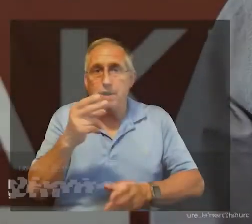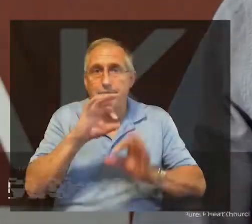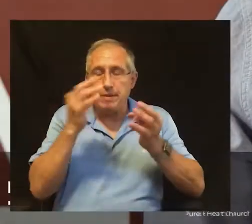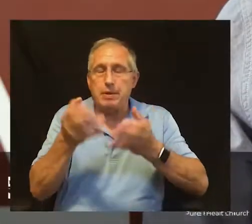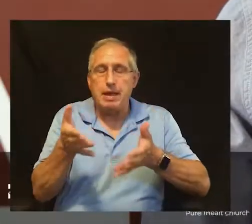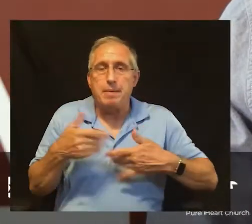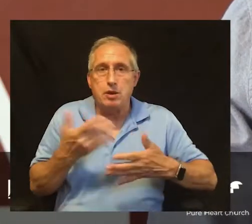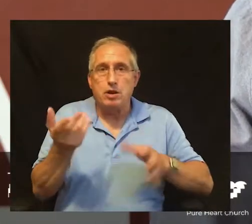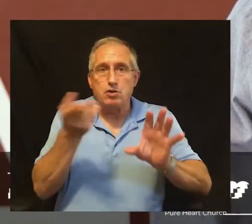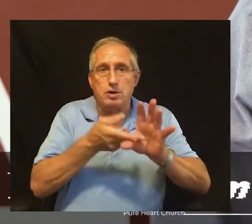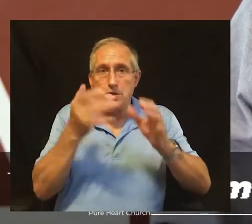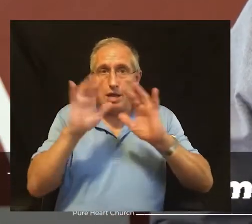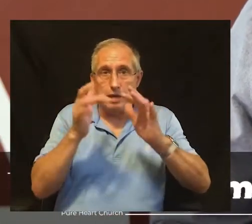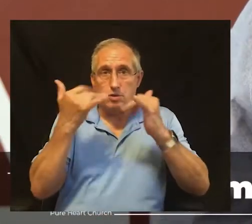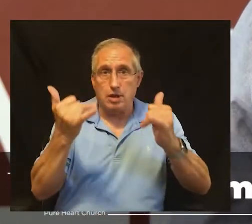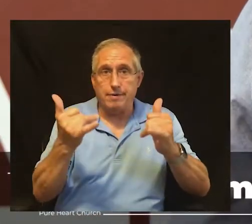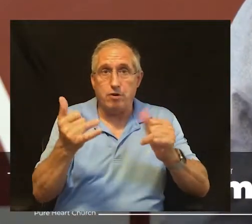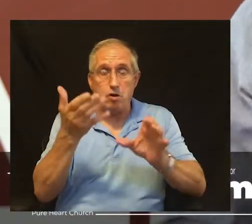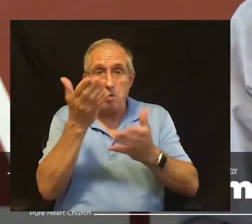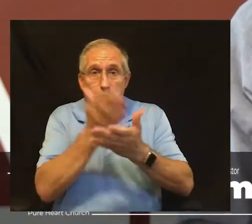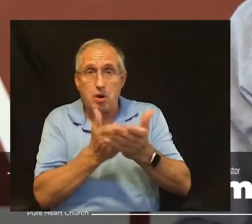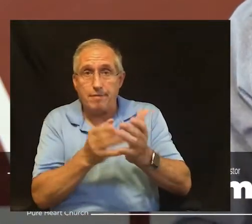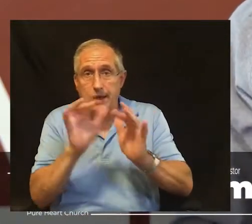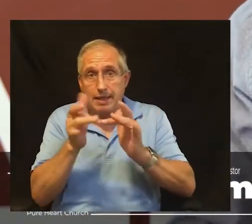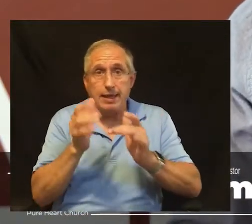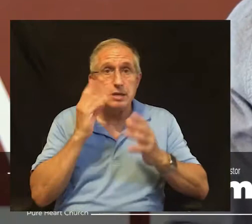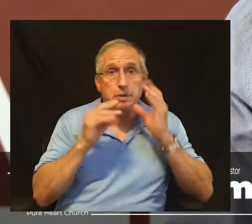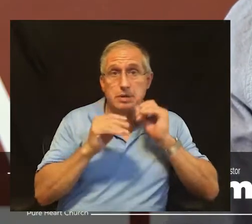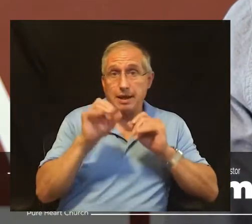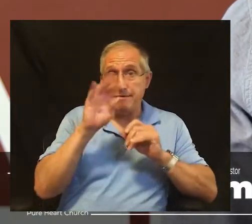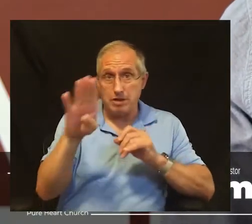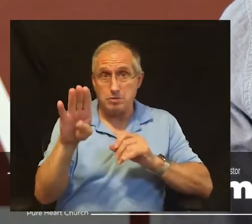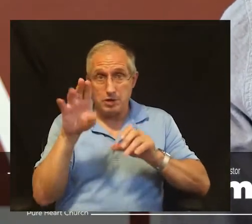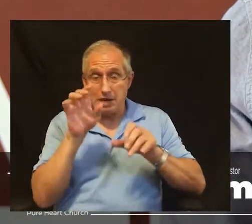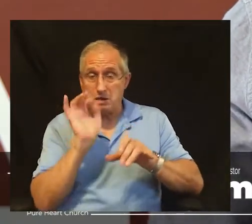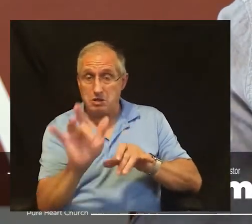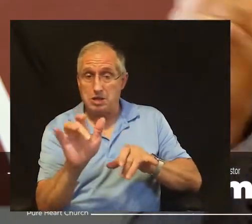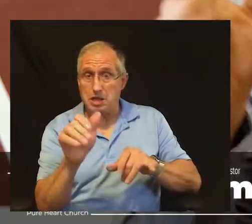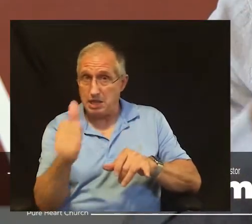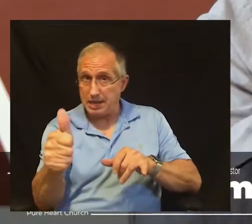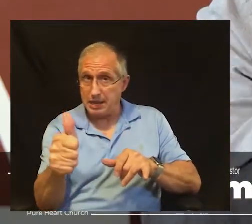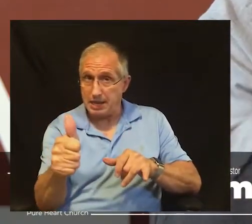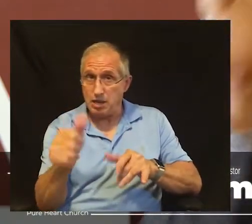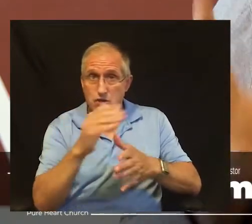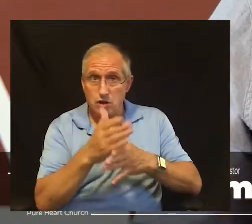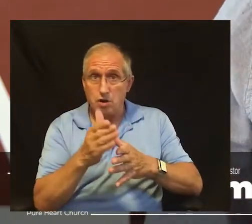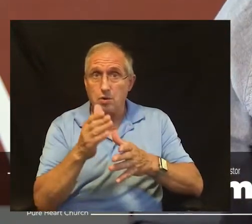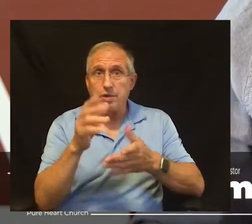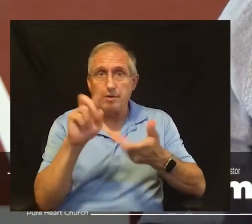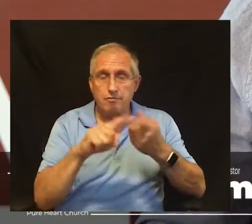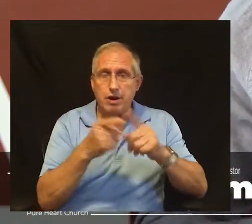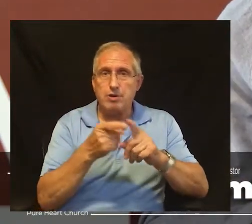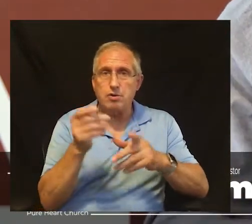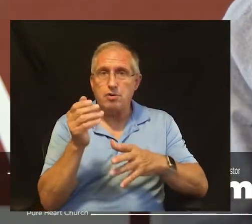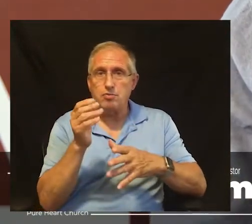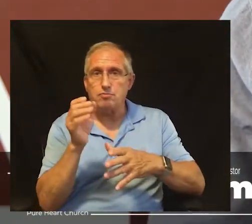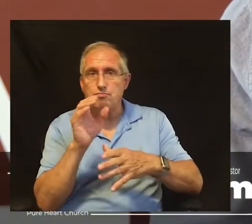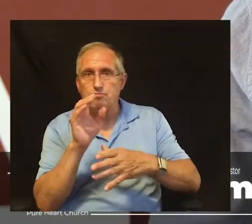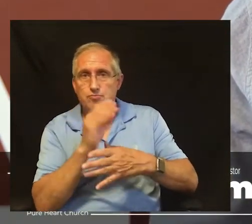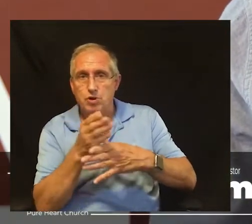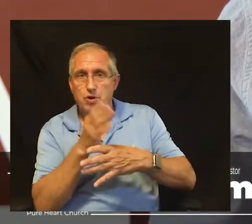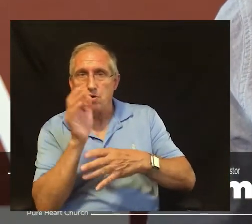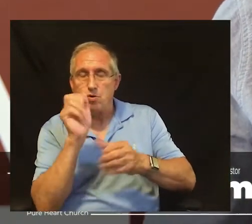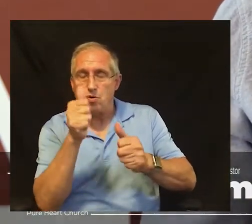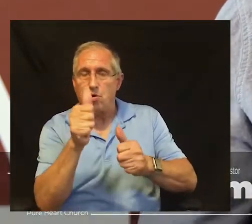Hello, Pure Art family. So glad you could join us online today. If you're part of our online experience on Facebook, you can click a like, share this video with a friend, or share to your